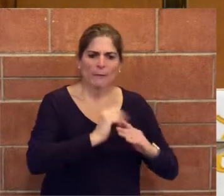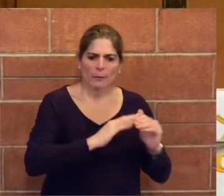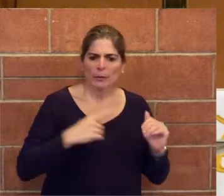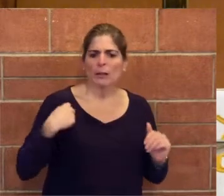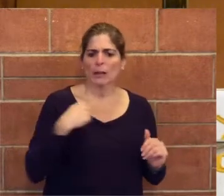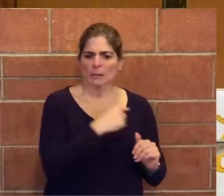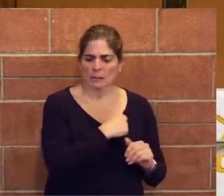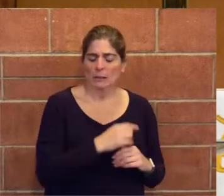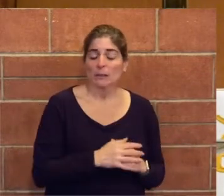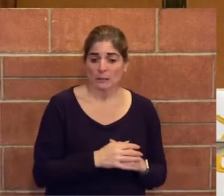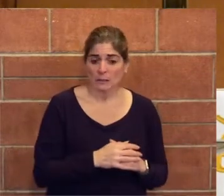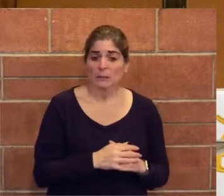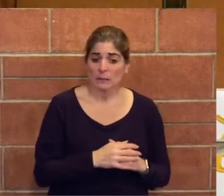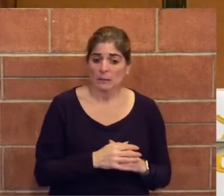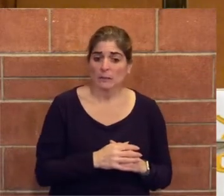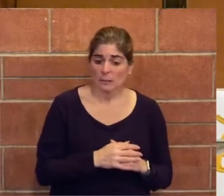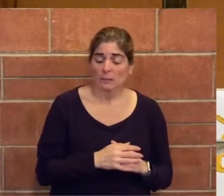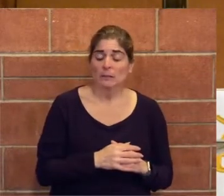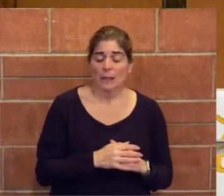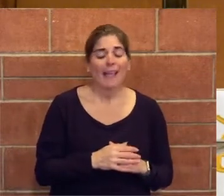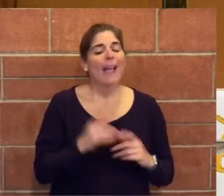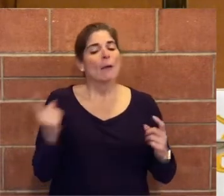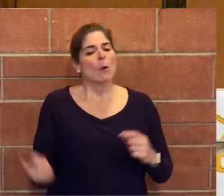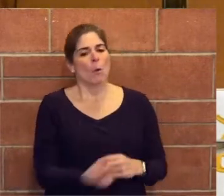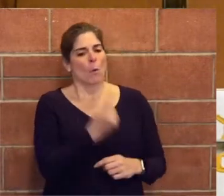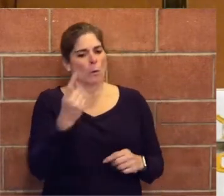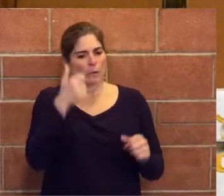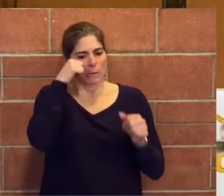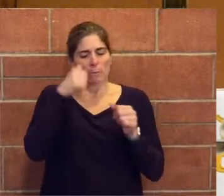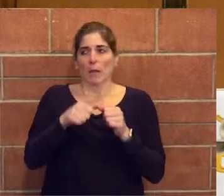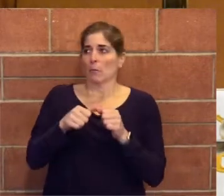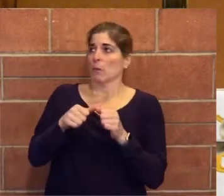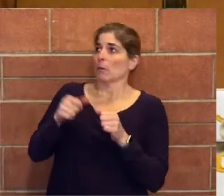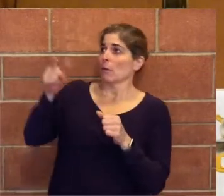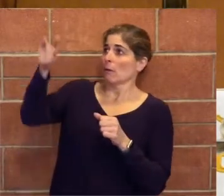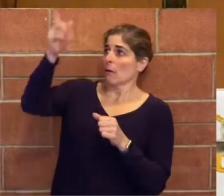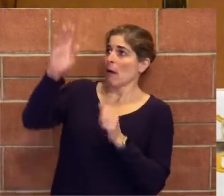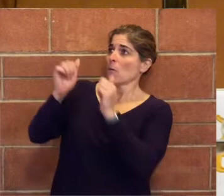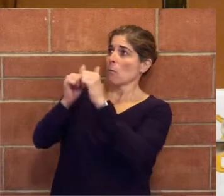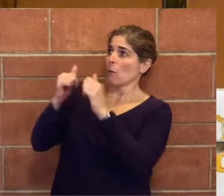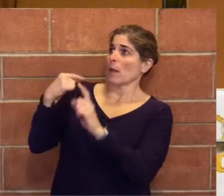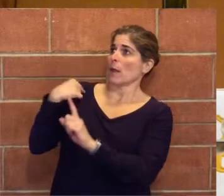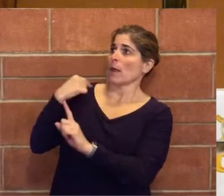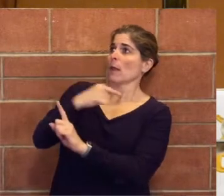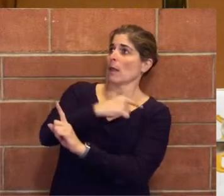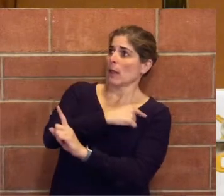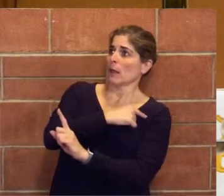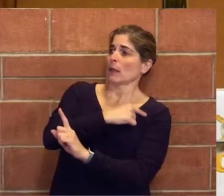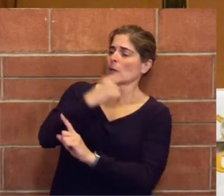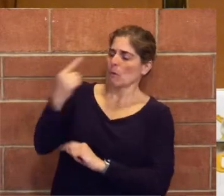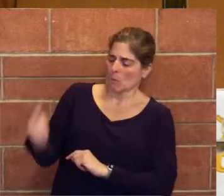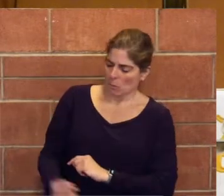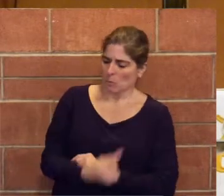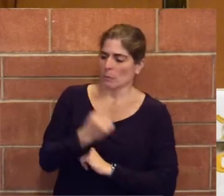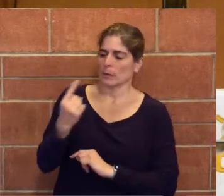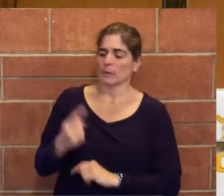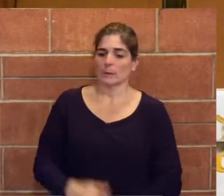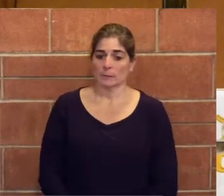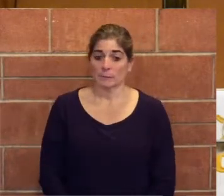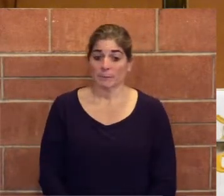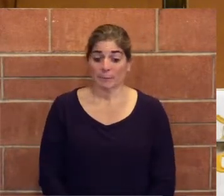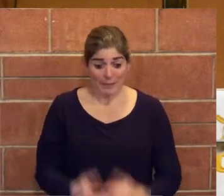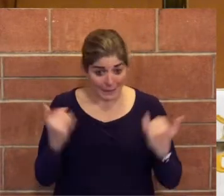is unchangeable, and it is the only fact that matters. God is with